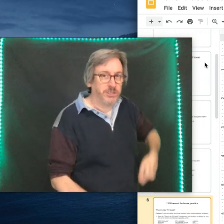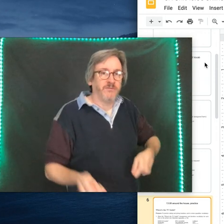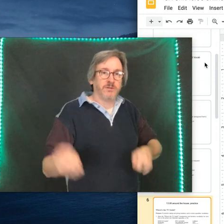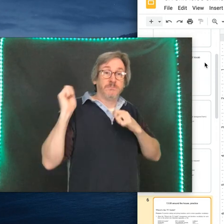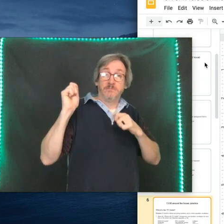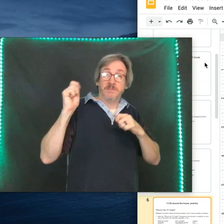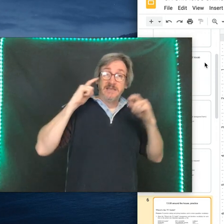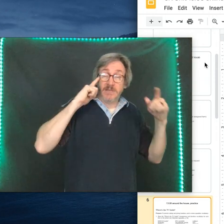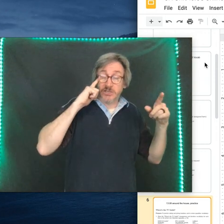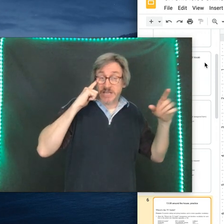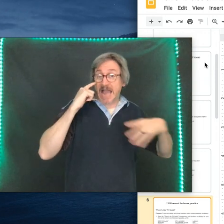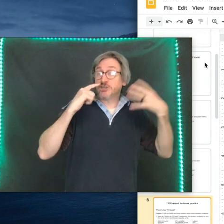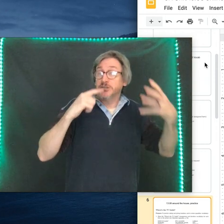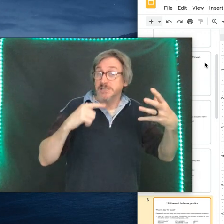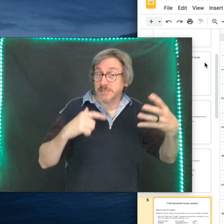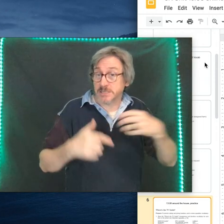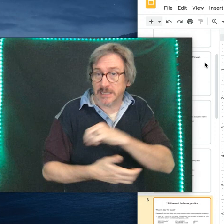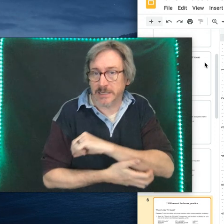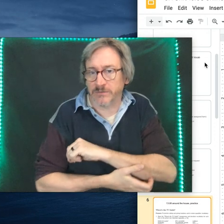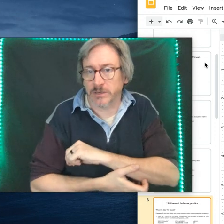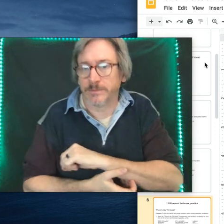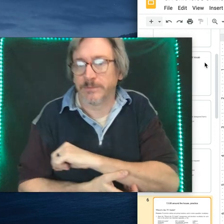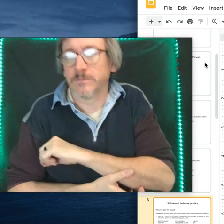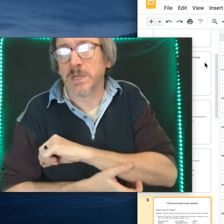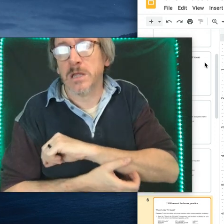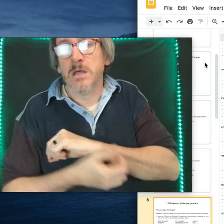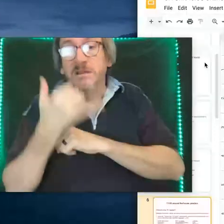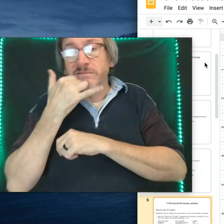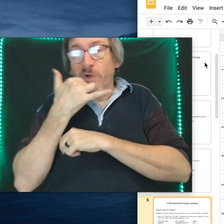or shovel. Each of the actions is slightly different.